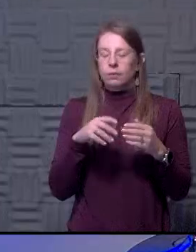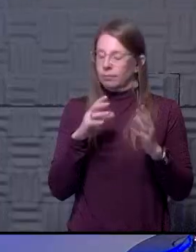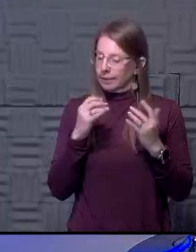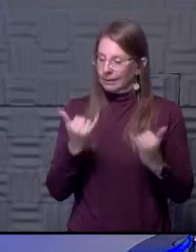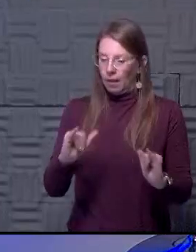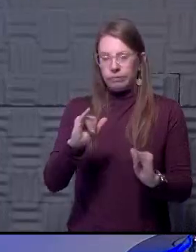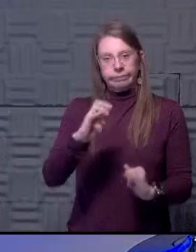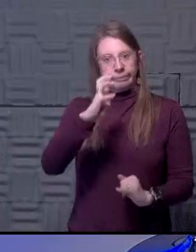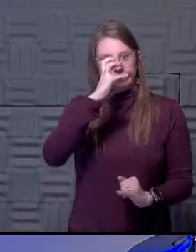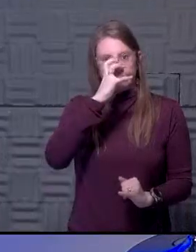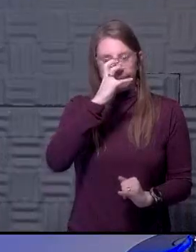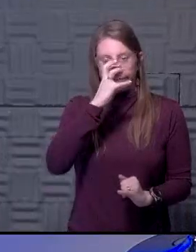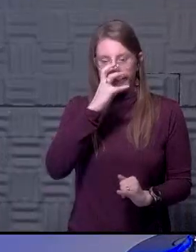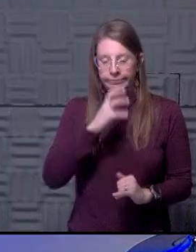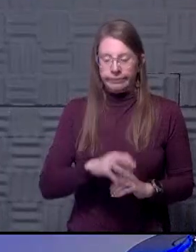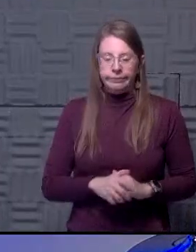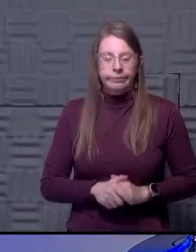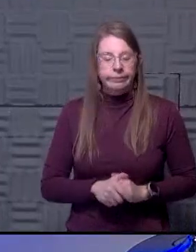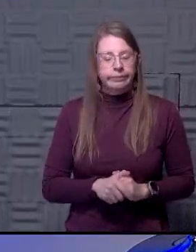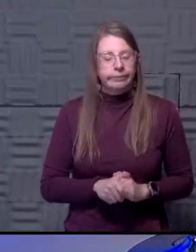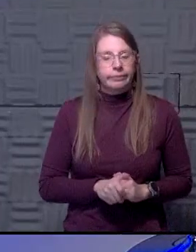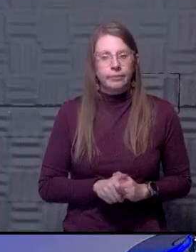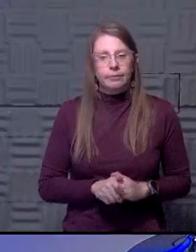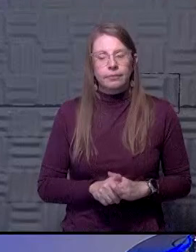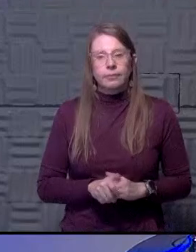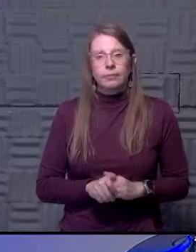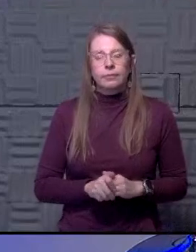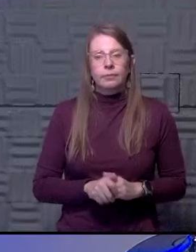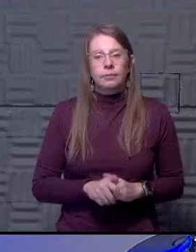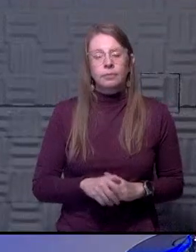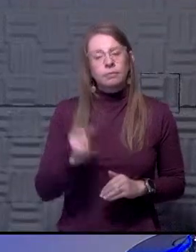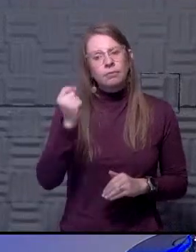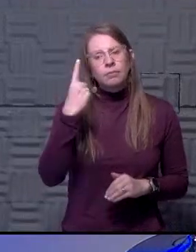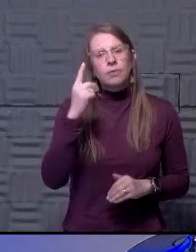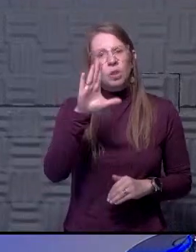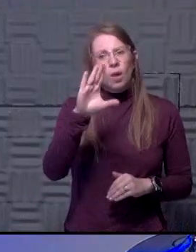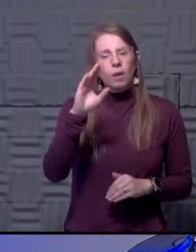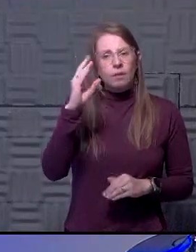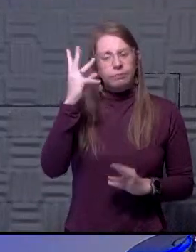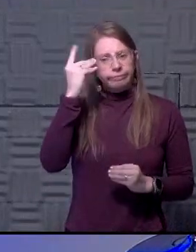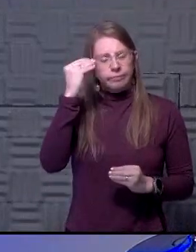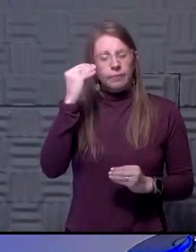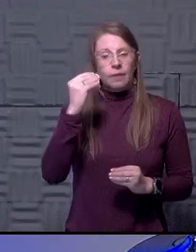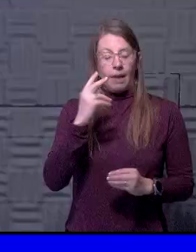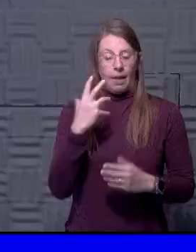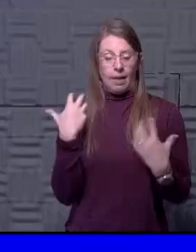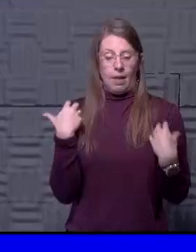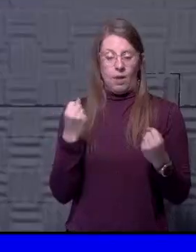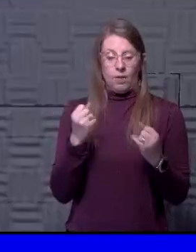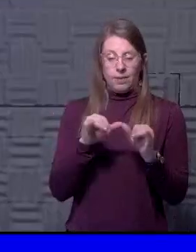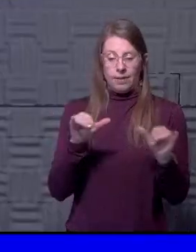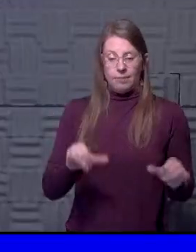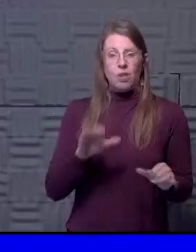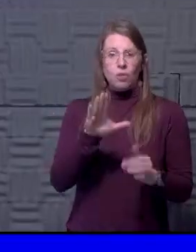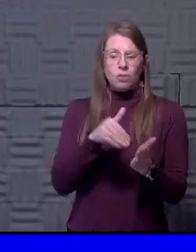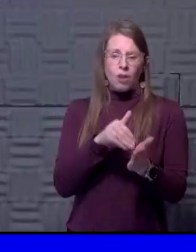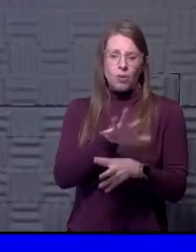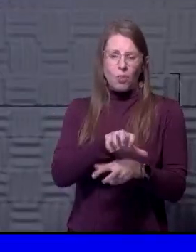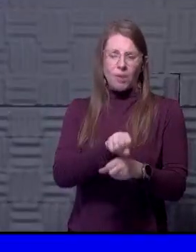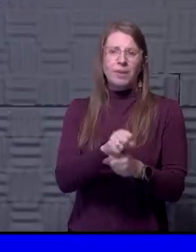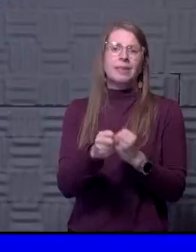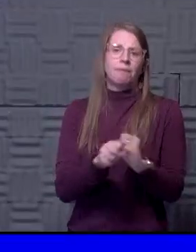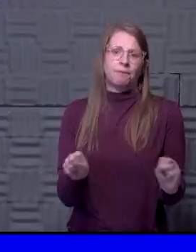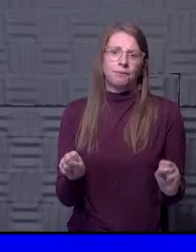I agree, 100%. Understand where you're going. Obviously, for the most part, certainly we know here at the health system, your doctor's appointments are going to be